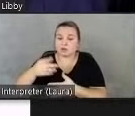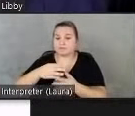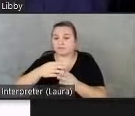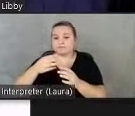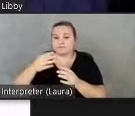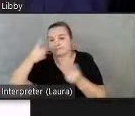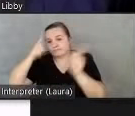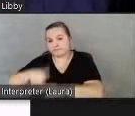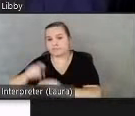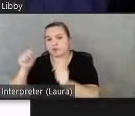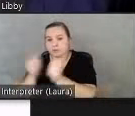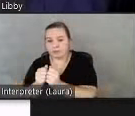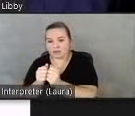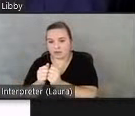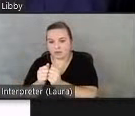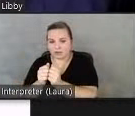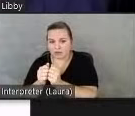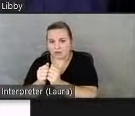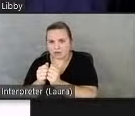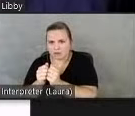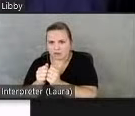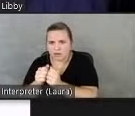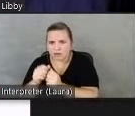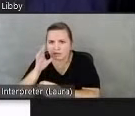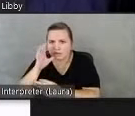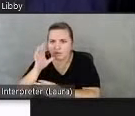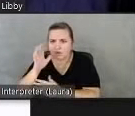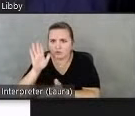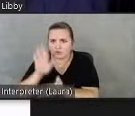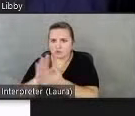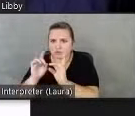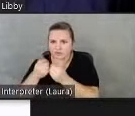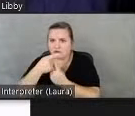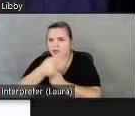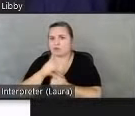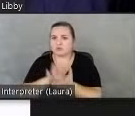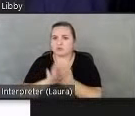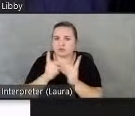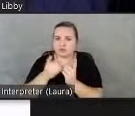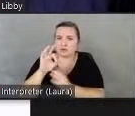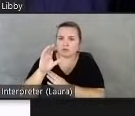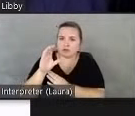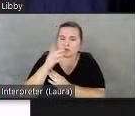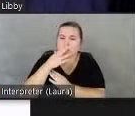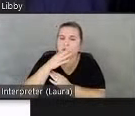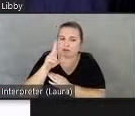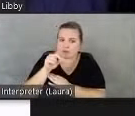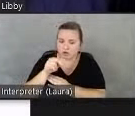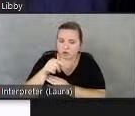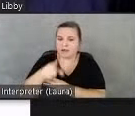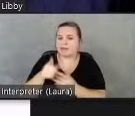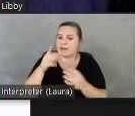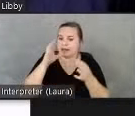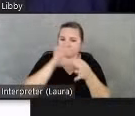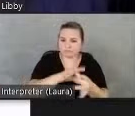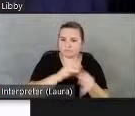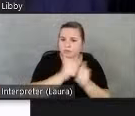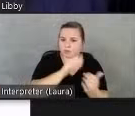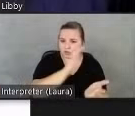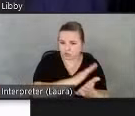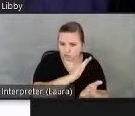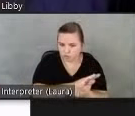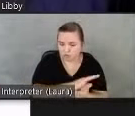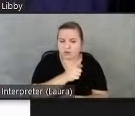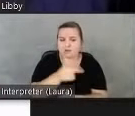school district. They appealed it to the Circuit Court of Colorado, and the Circuit Court sided with the district on that one. They appealed it to the